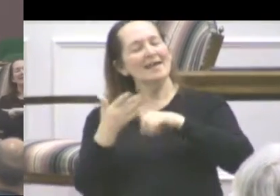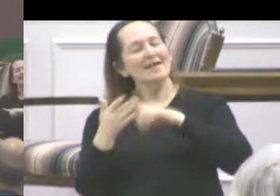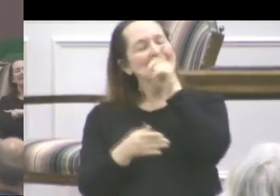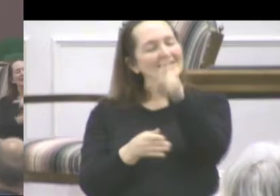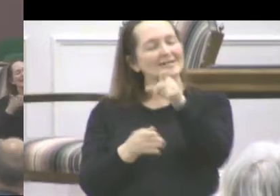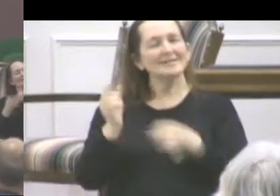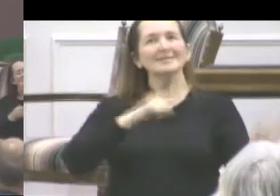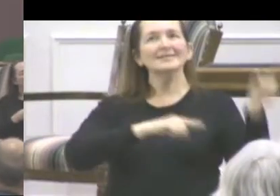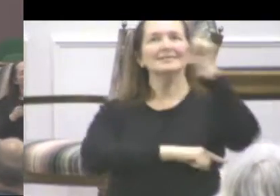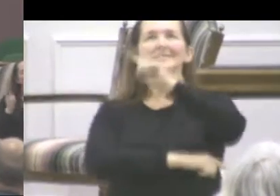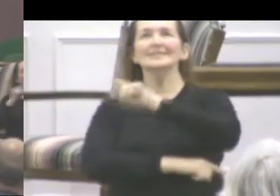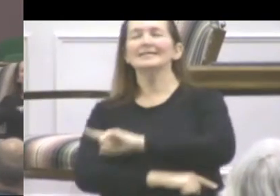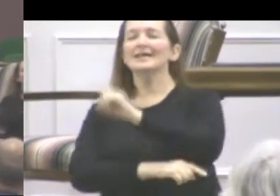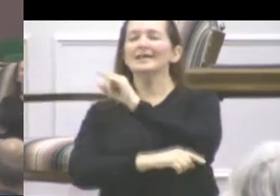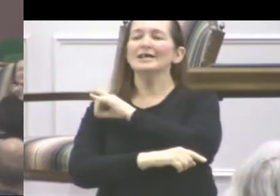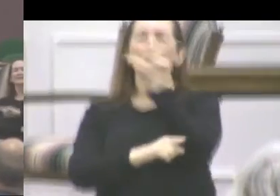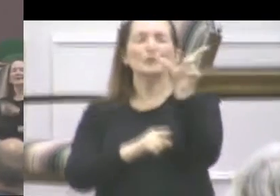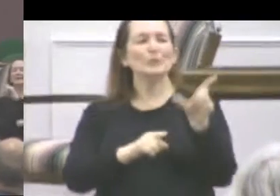the day.